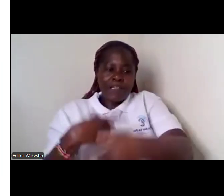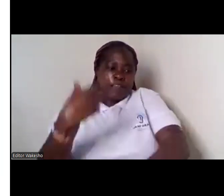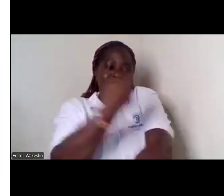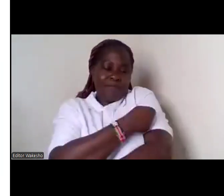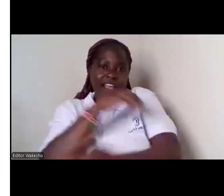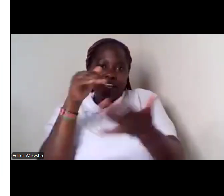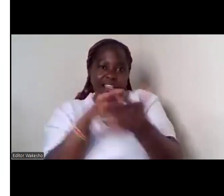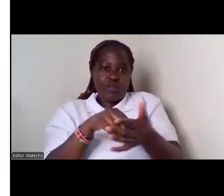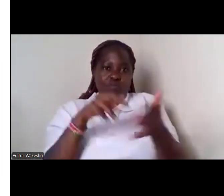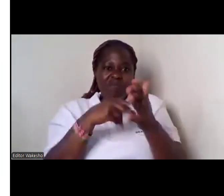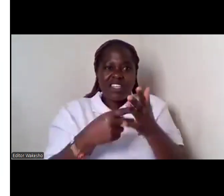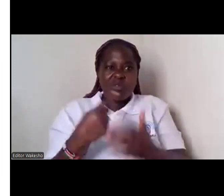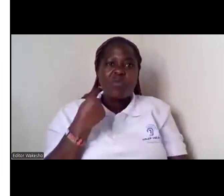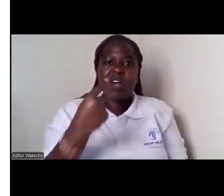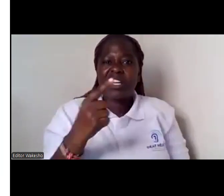100 to 200 shillings.